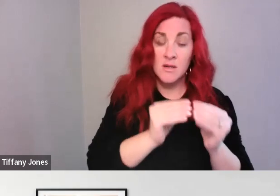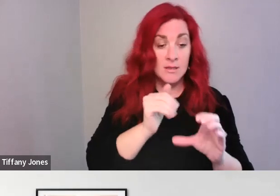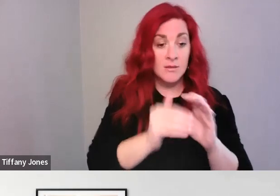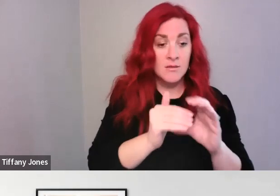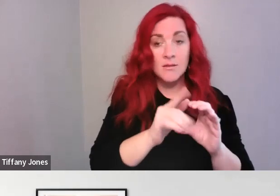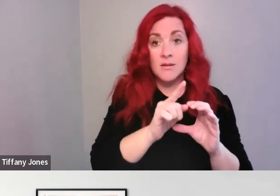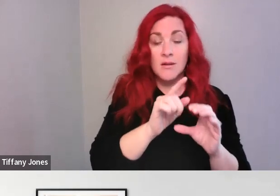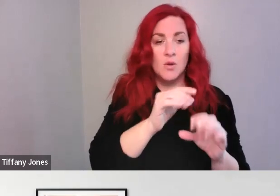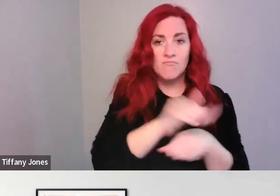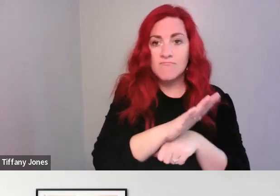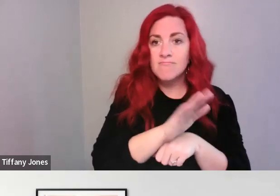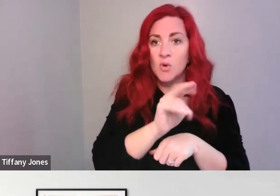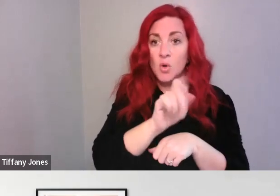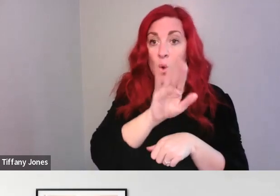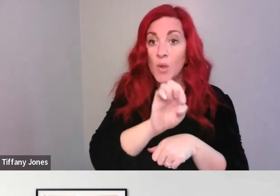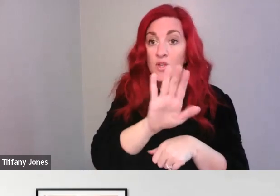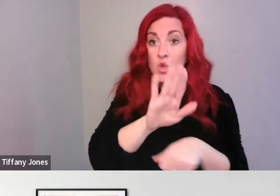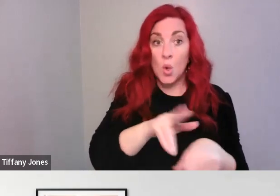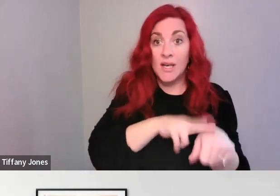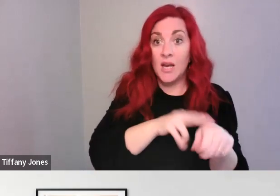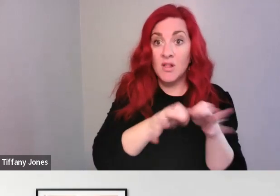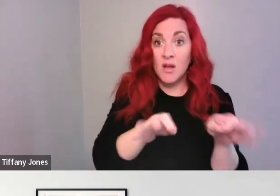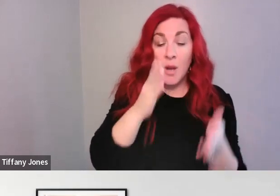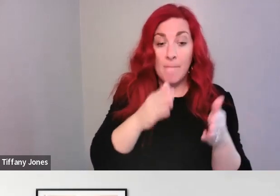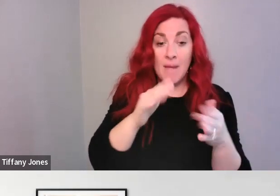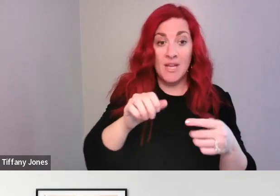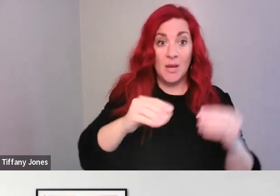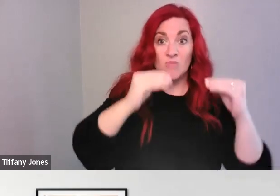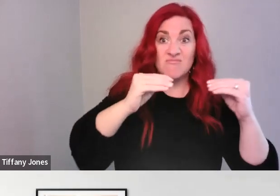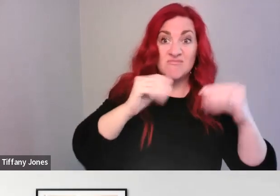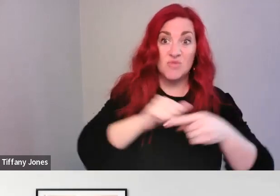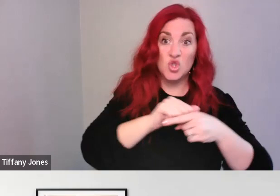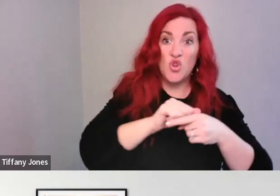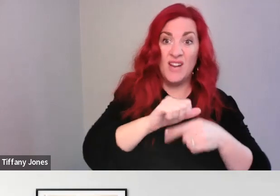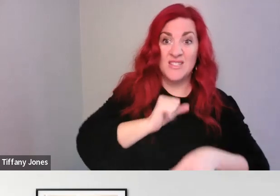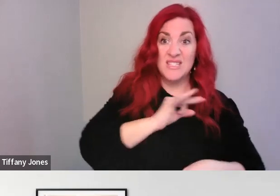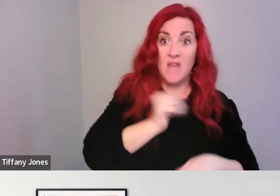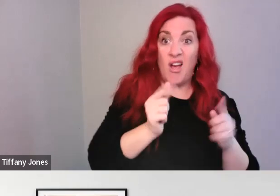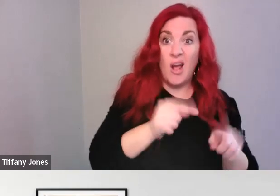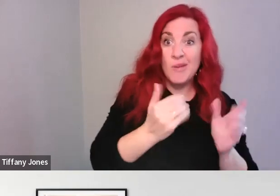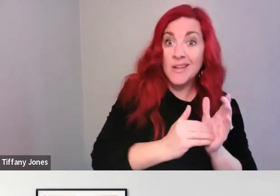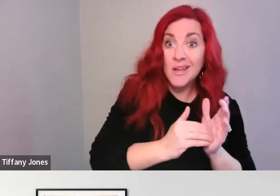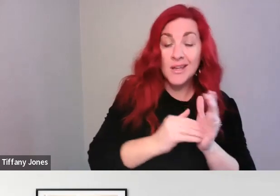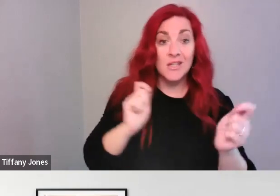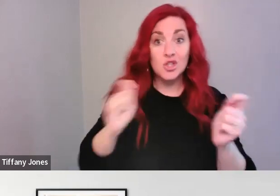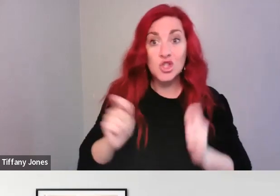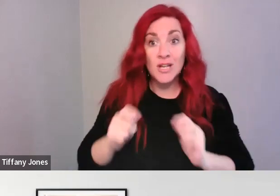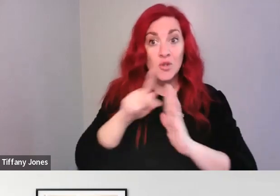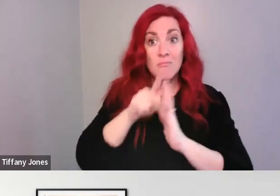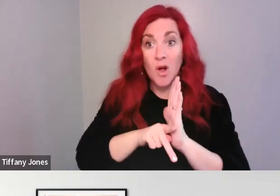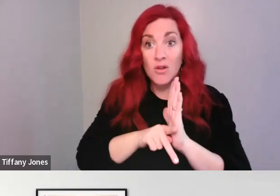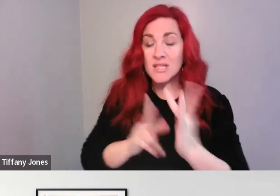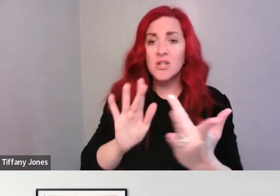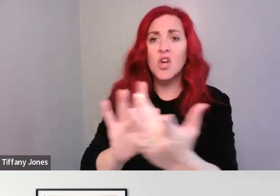might even order the school to train their staff so it doesn't happen again, revise their policies, reach out to their non-English